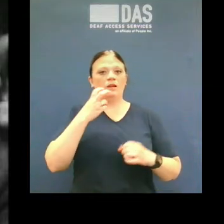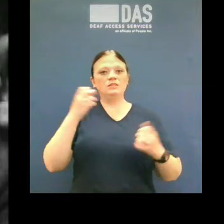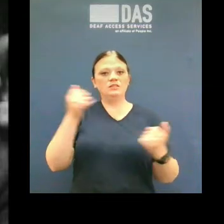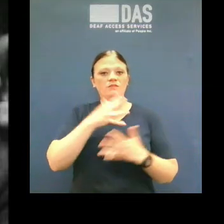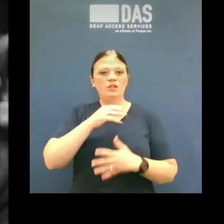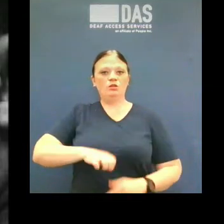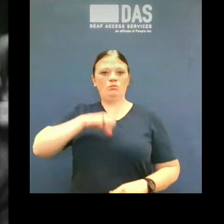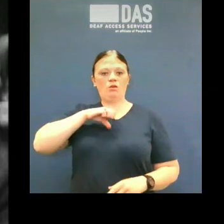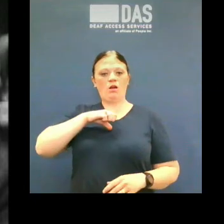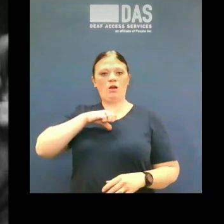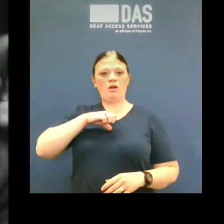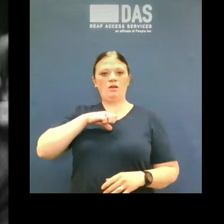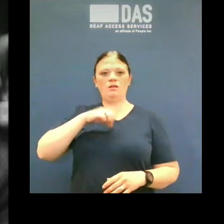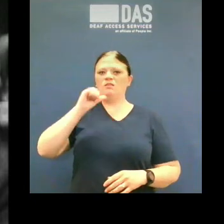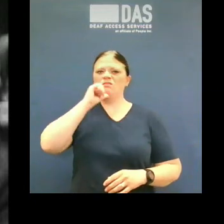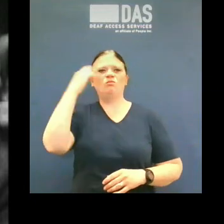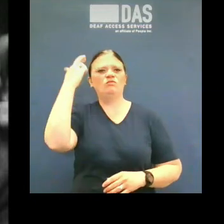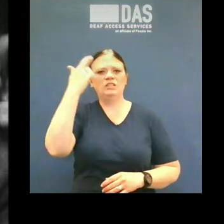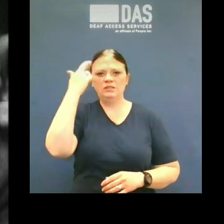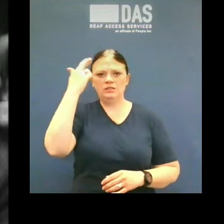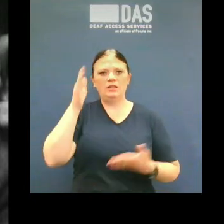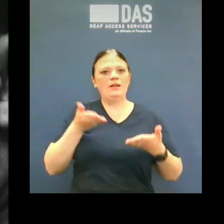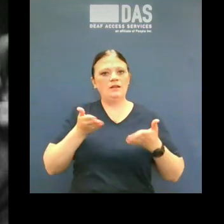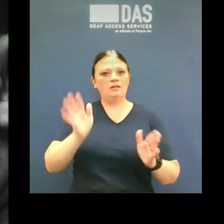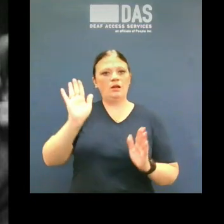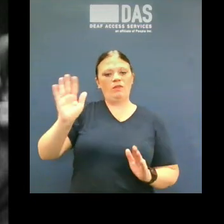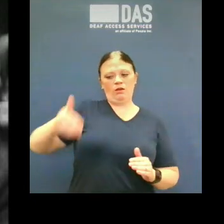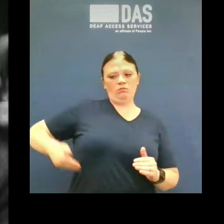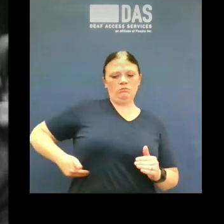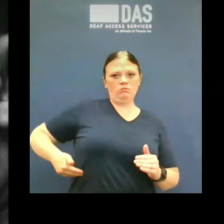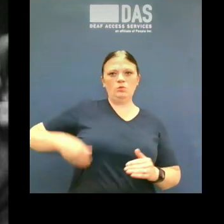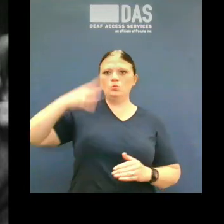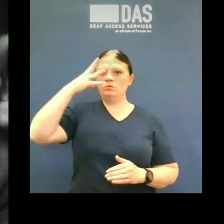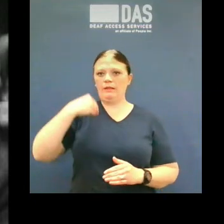and irrationality have allowed their consciences to sleep.